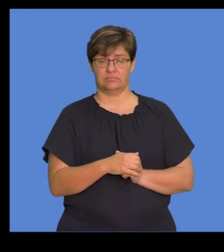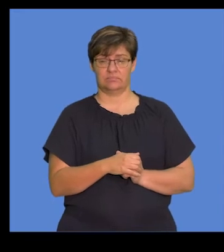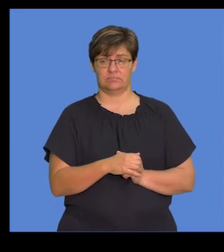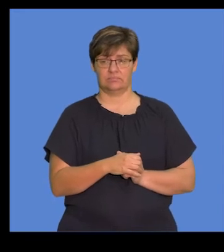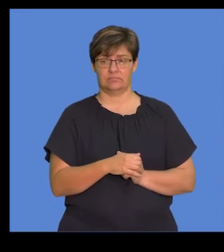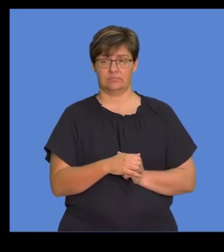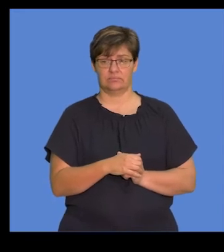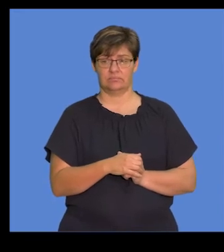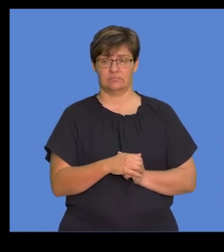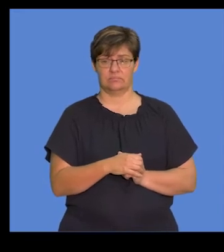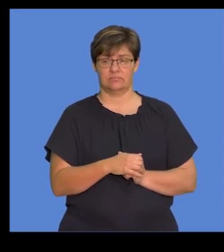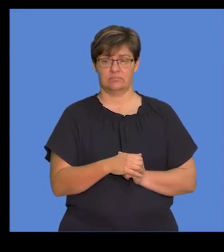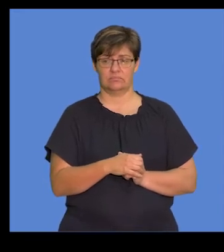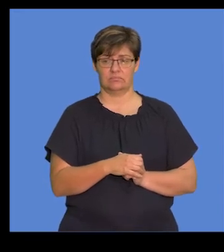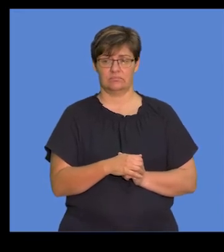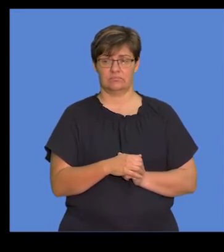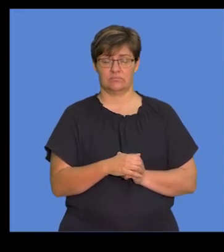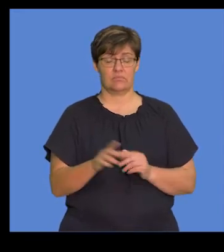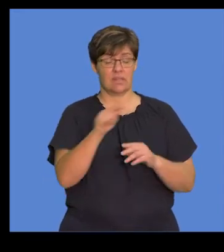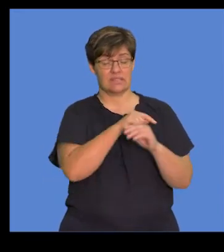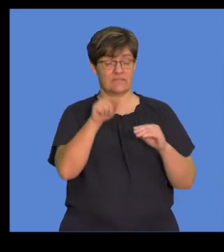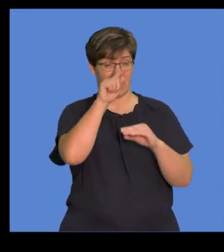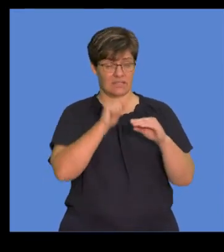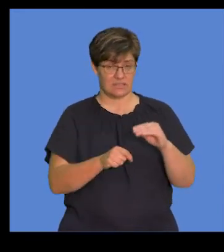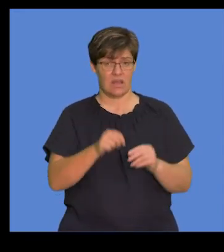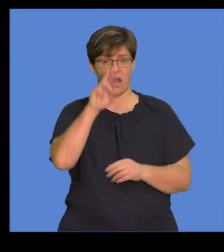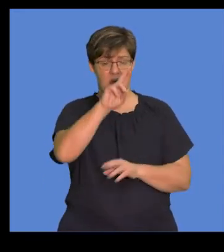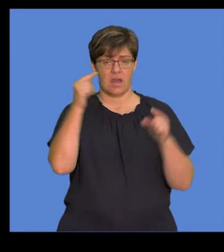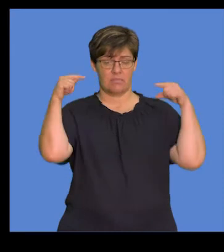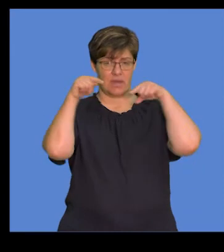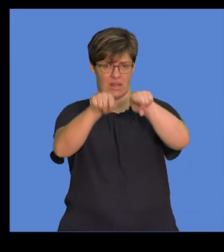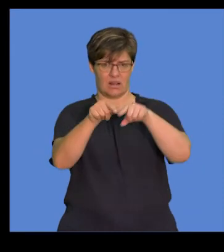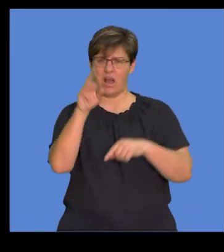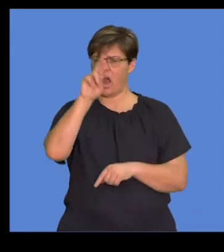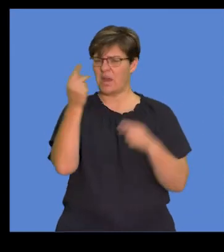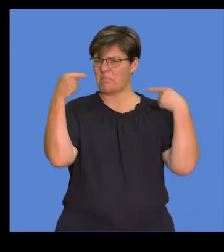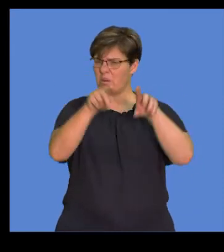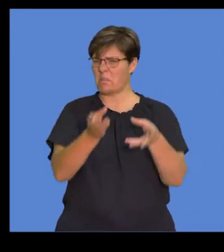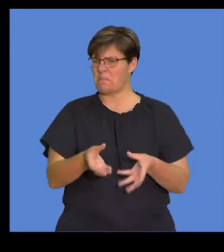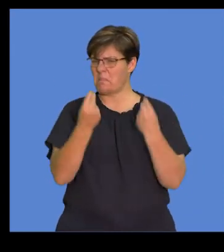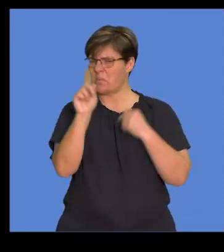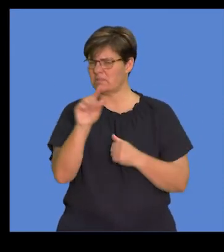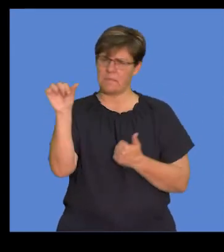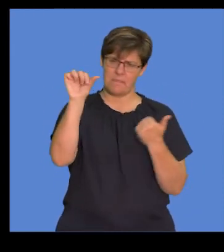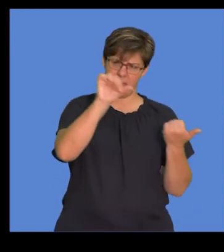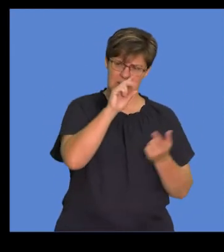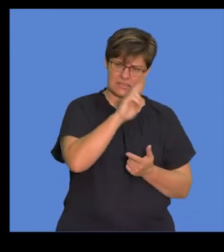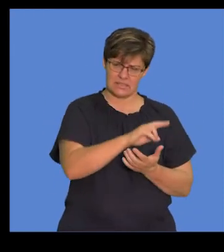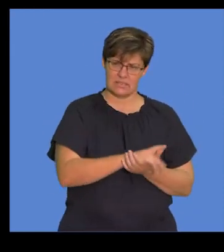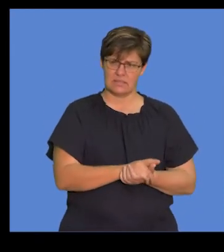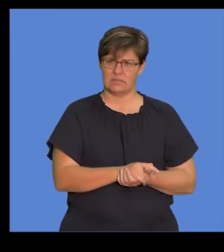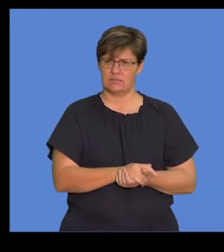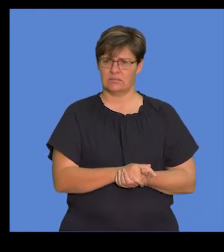14,65, okay, divided by R parallel. What did we get for R parallel? We can